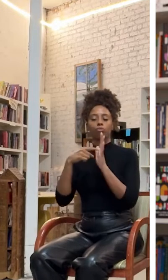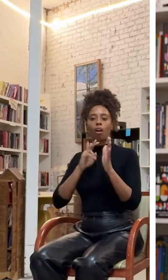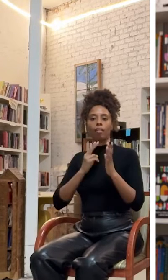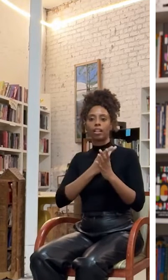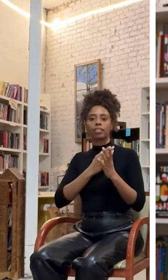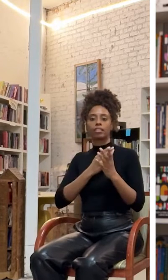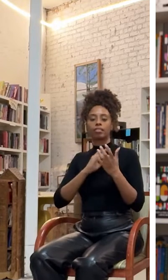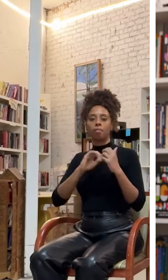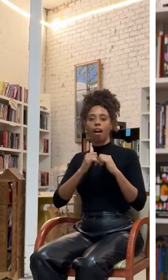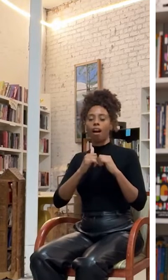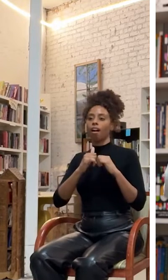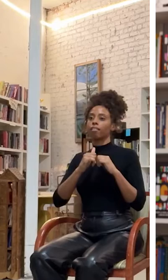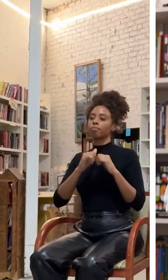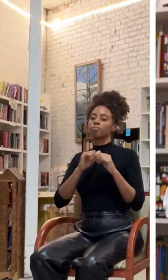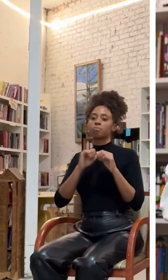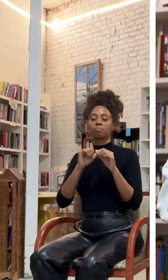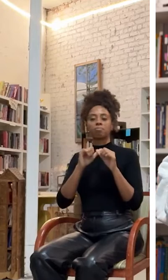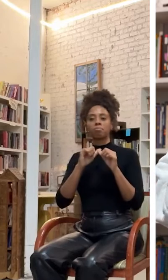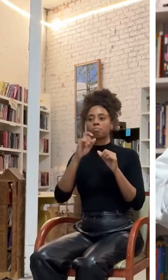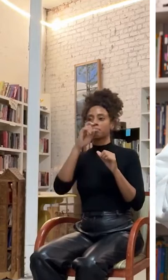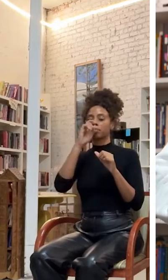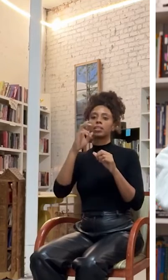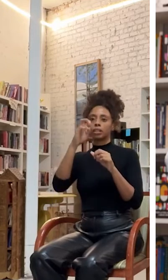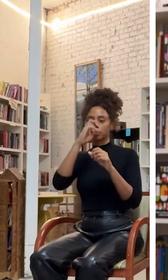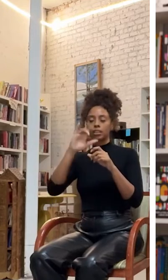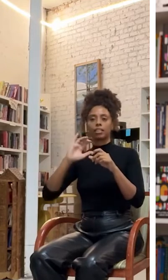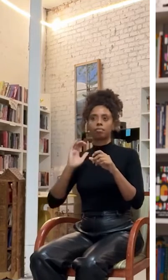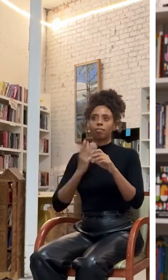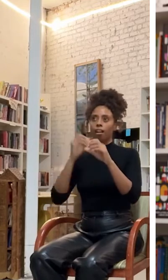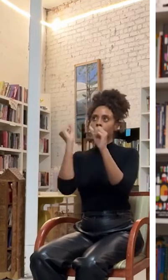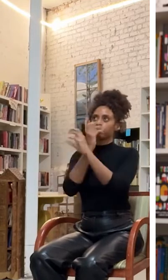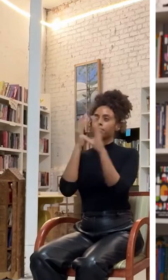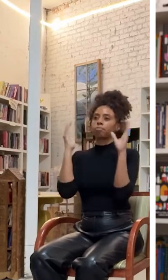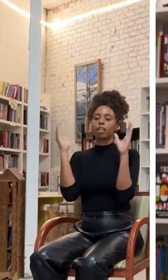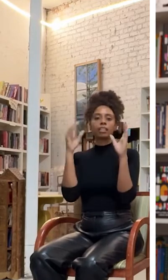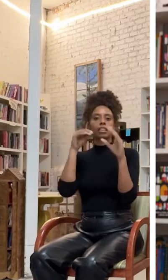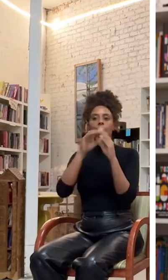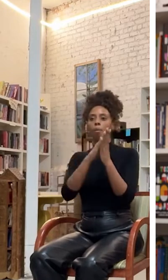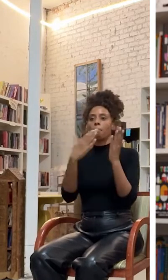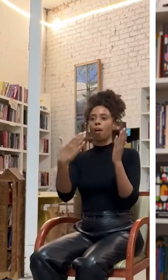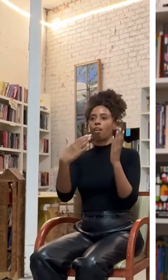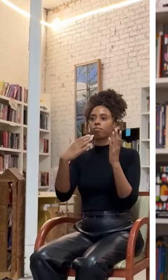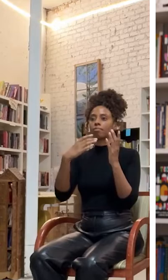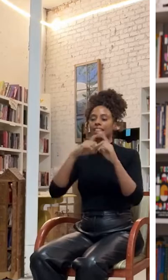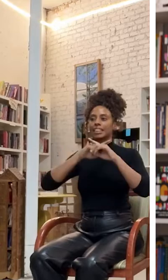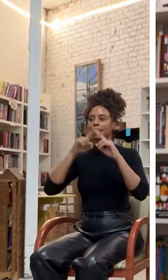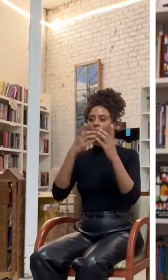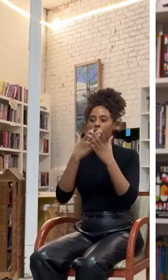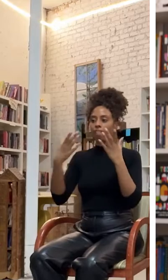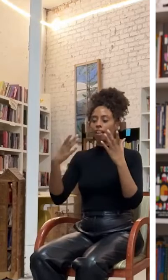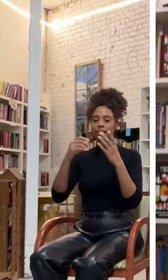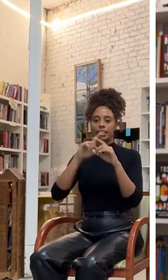how disciplines are really an imagination. And within this text, you are crossing all sorts of disciplines and weaving